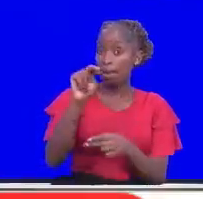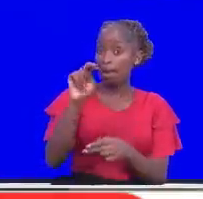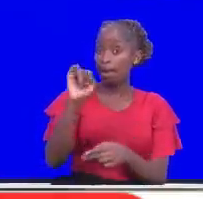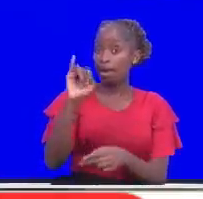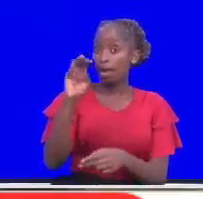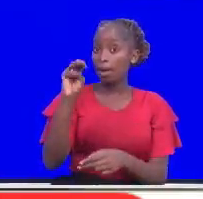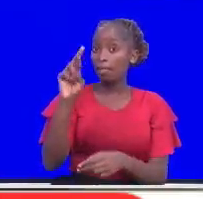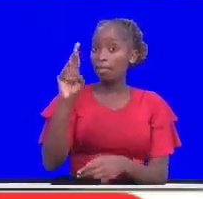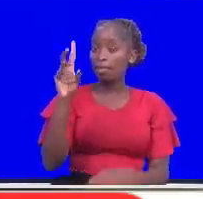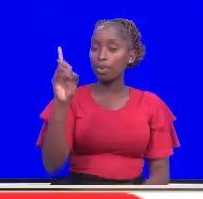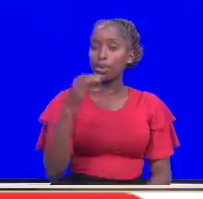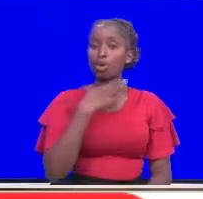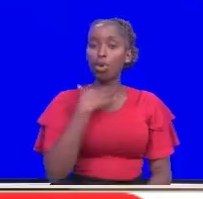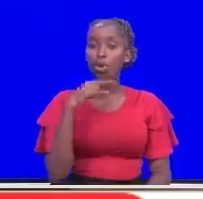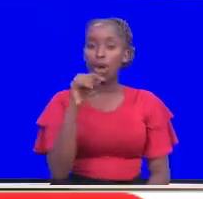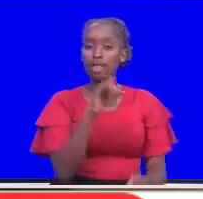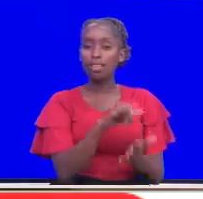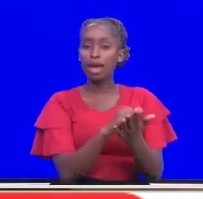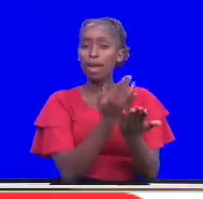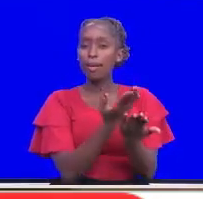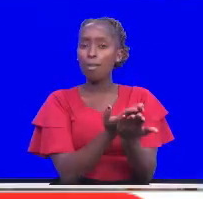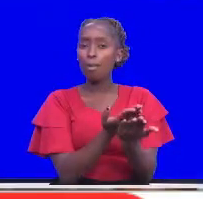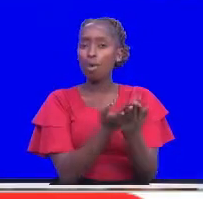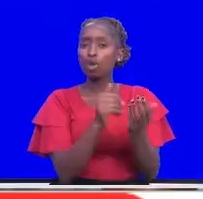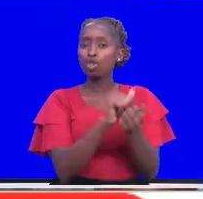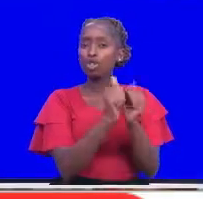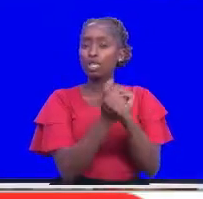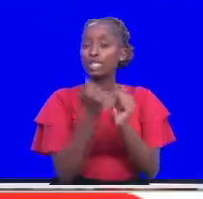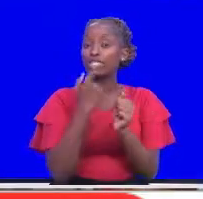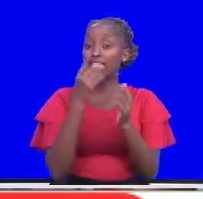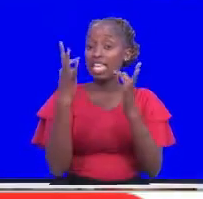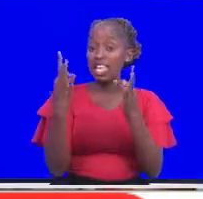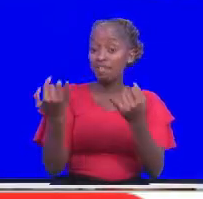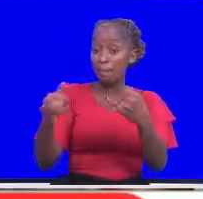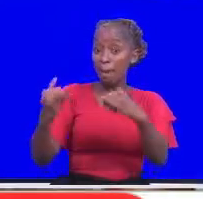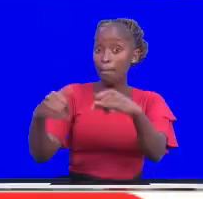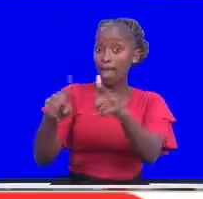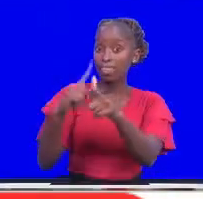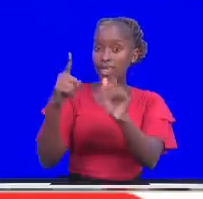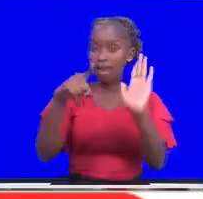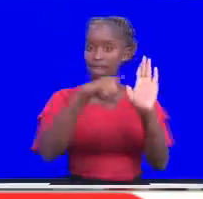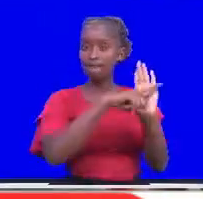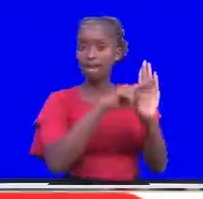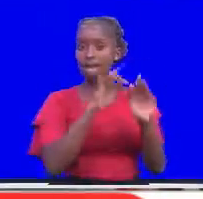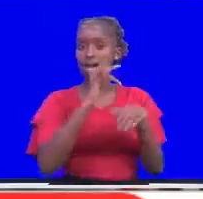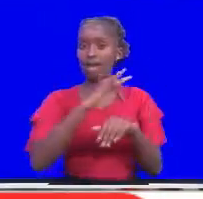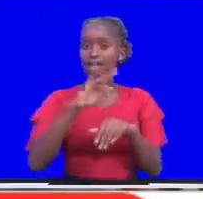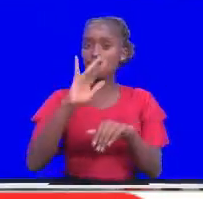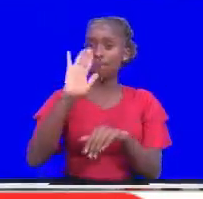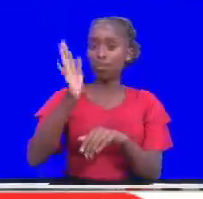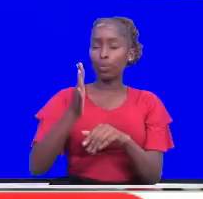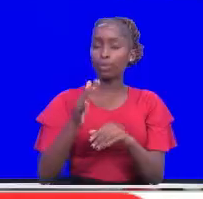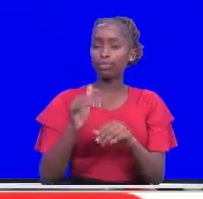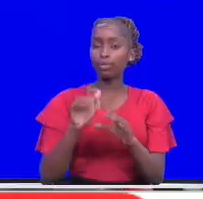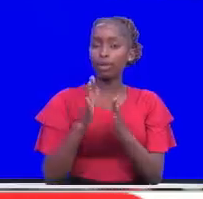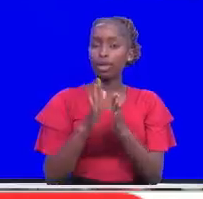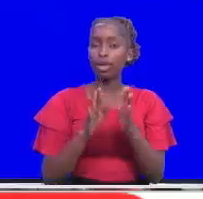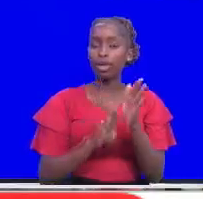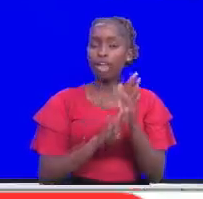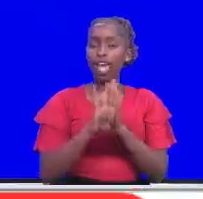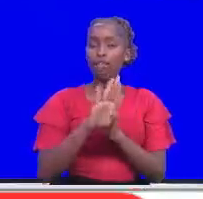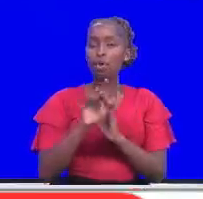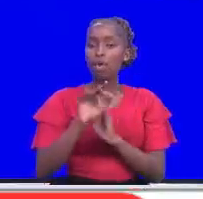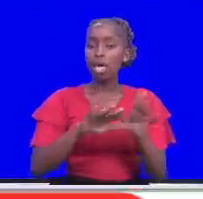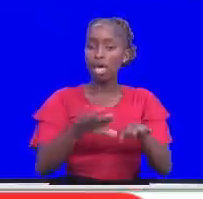Gachagua's proposal changed, stating that if implemented, it will negatively affect underdeveloped regions in the